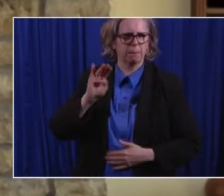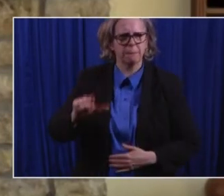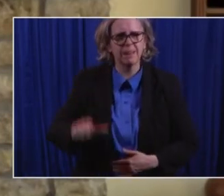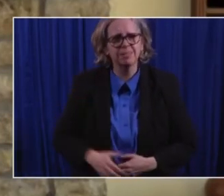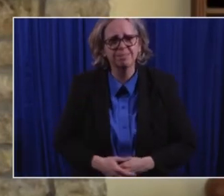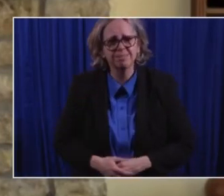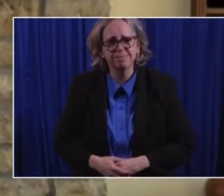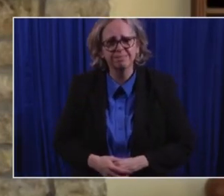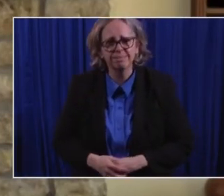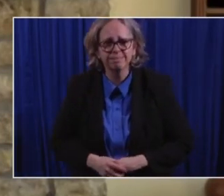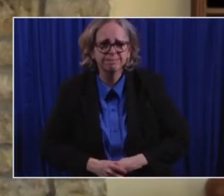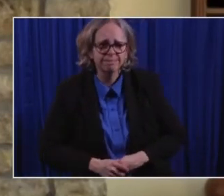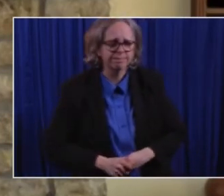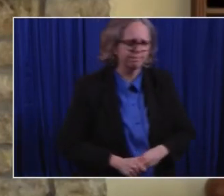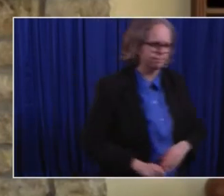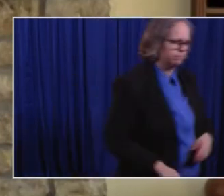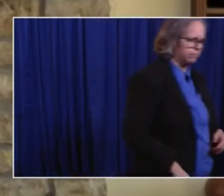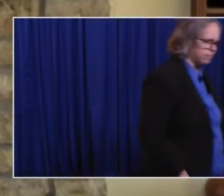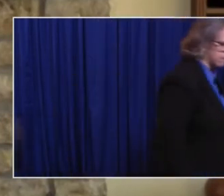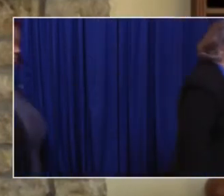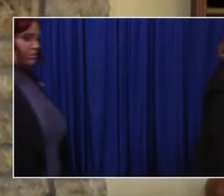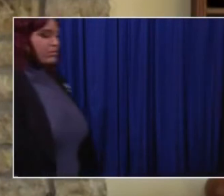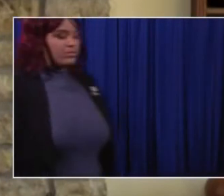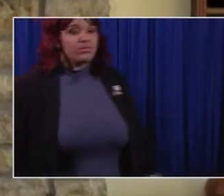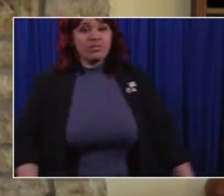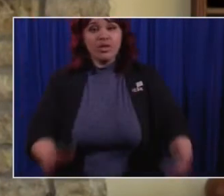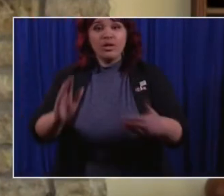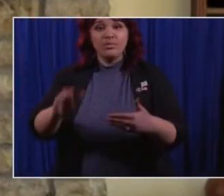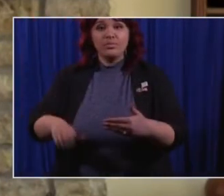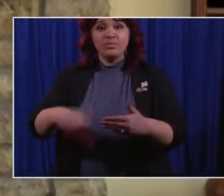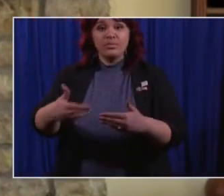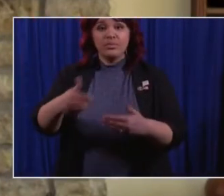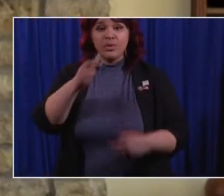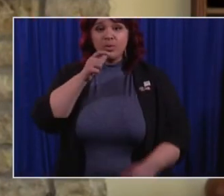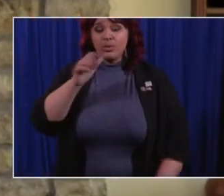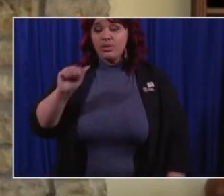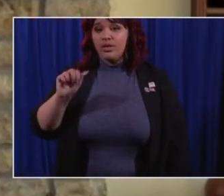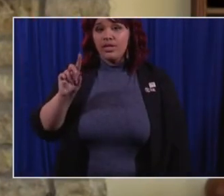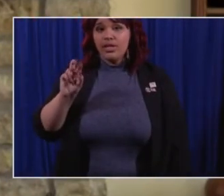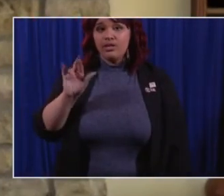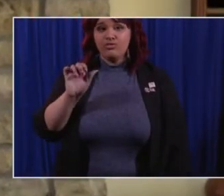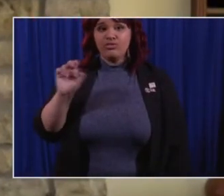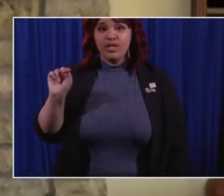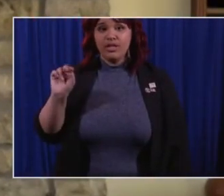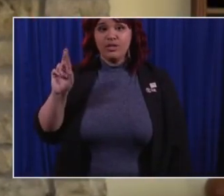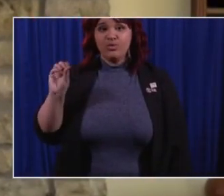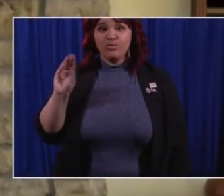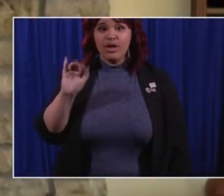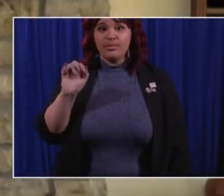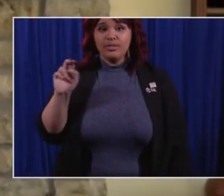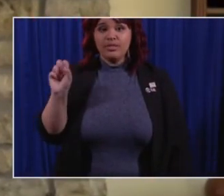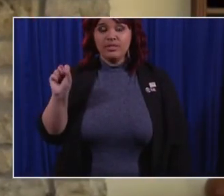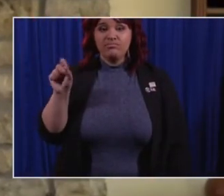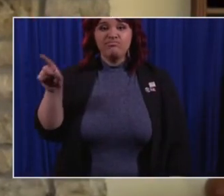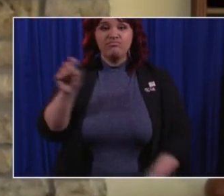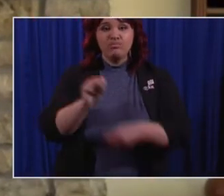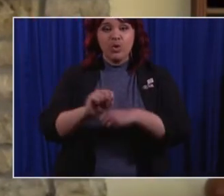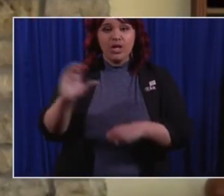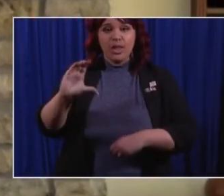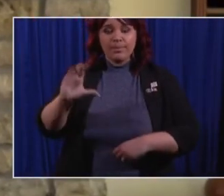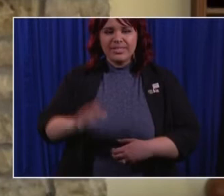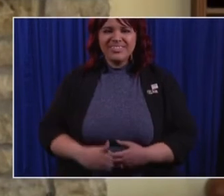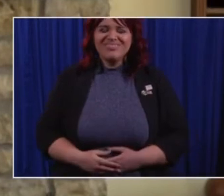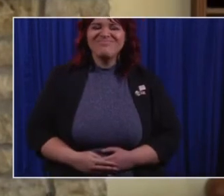Next question is from Adrienne Robbins at WCMH in Columbus. Hi, Governor. Back to the sporting events